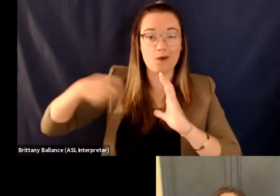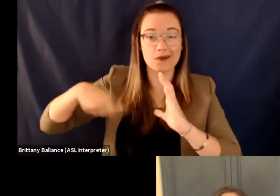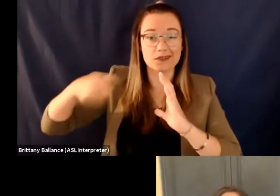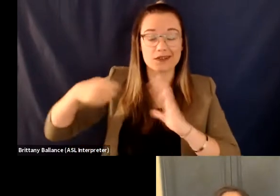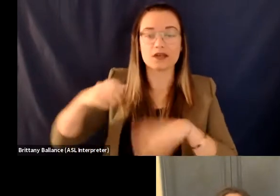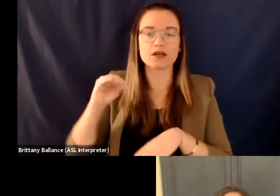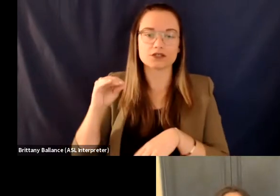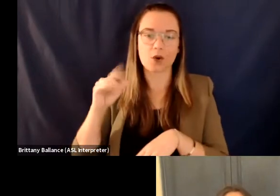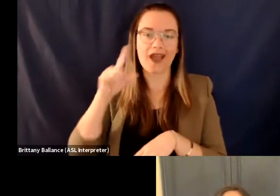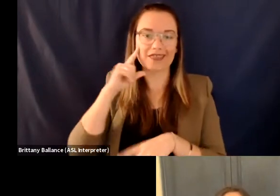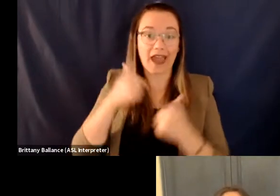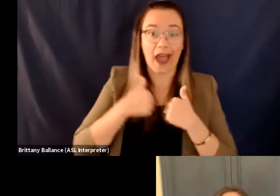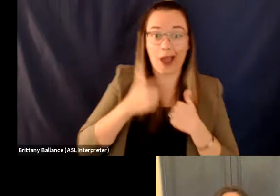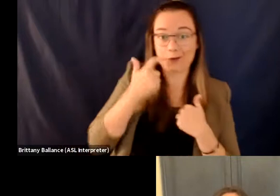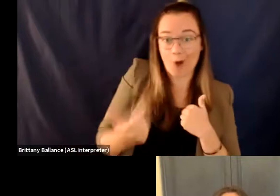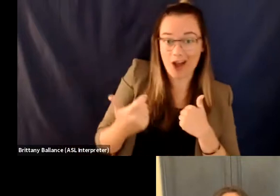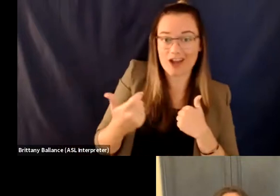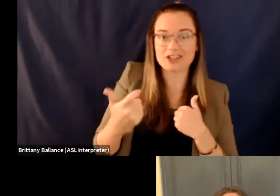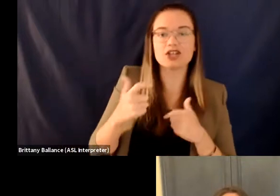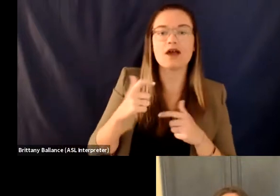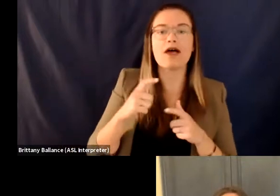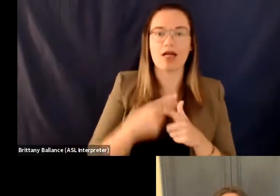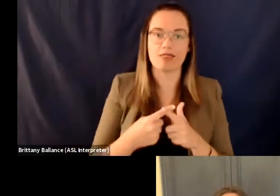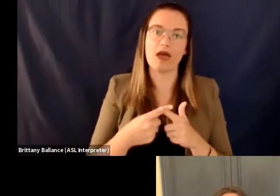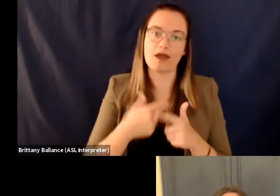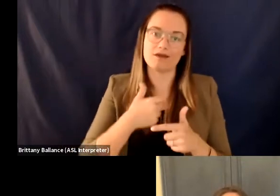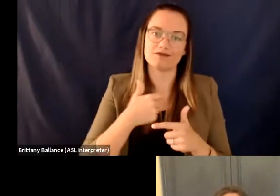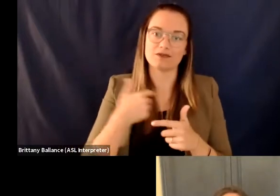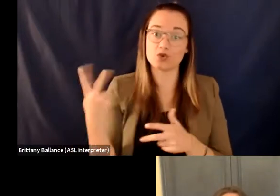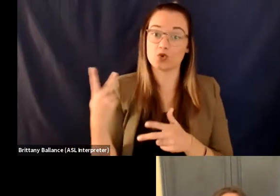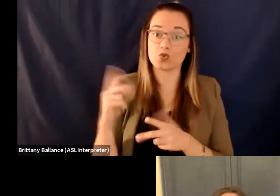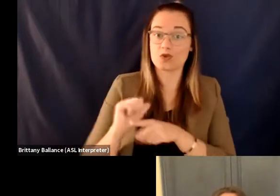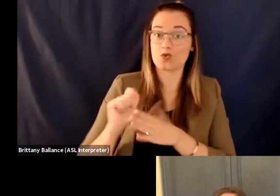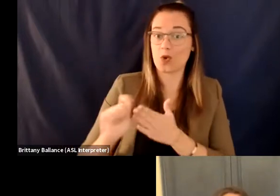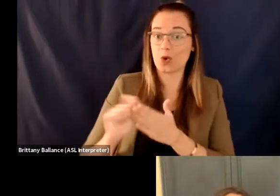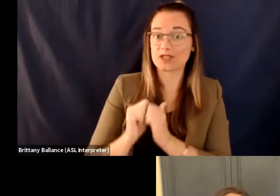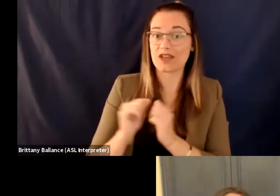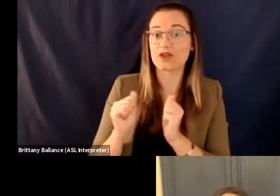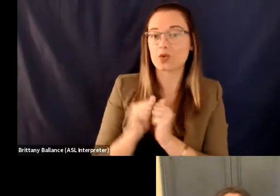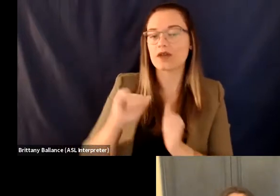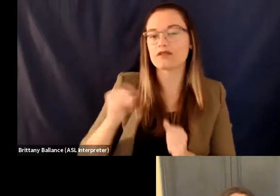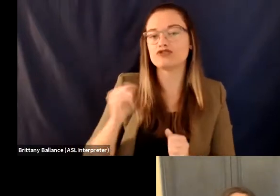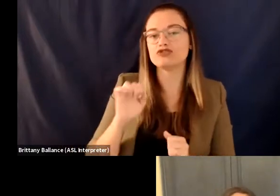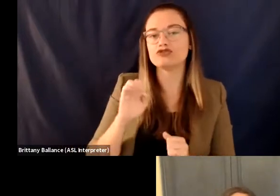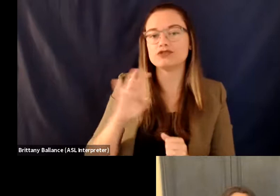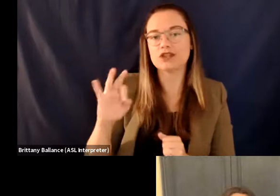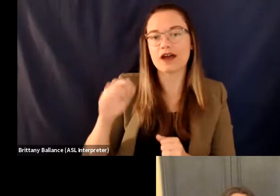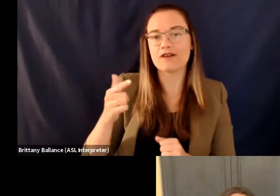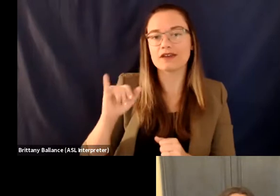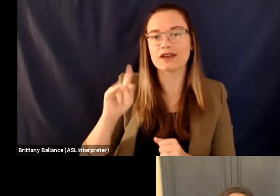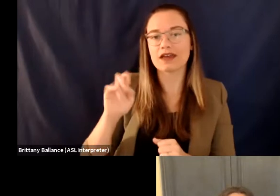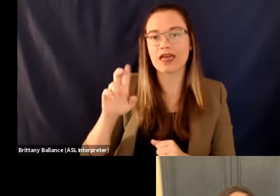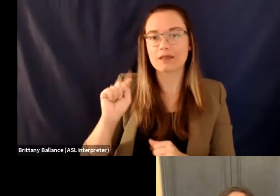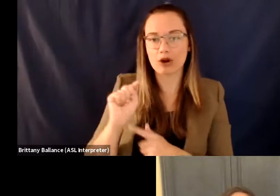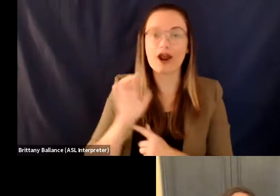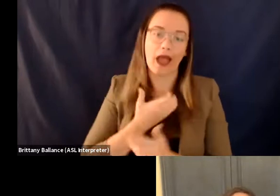that relationship. And then together we wrote it with our editor, Jeff Gilbert, and that was true on this film as well. He was our